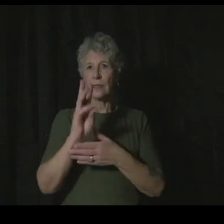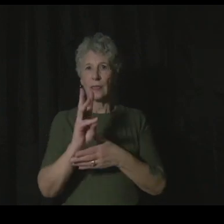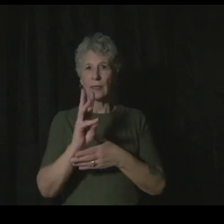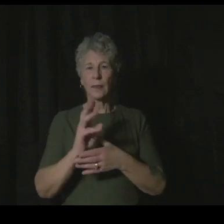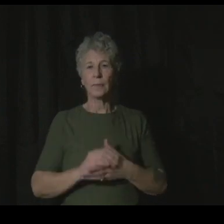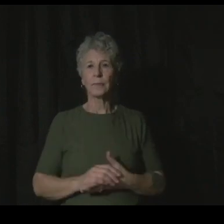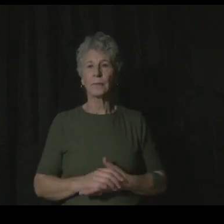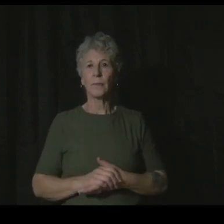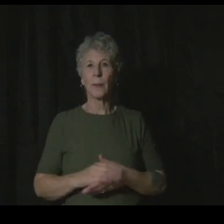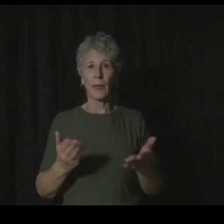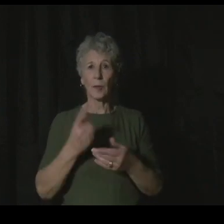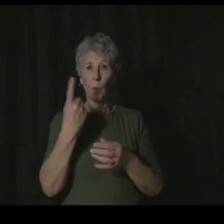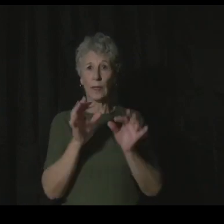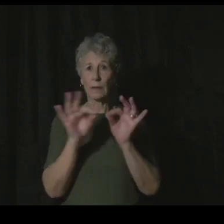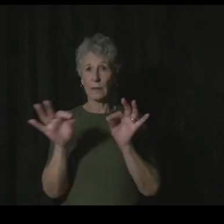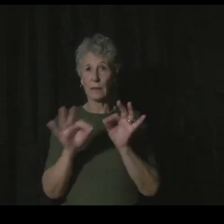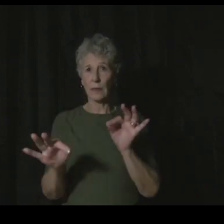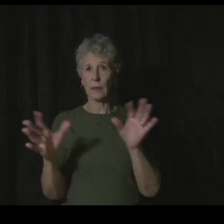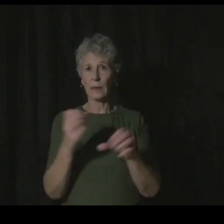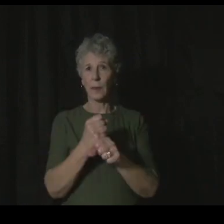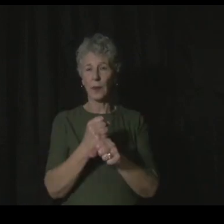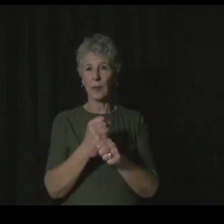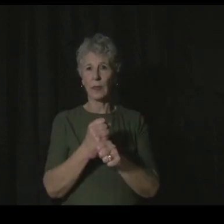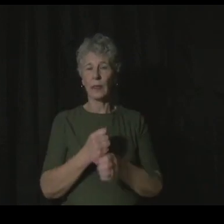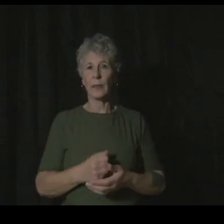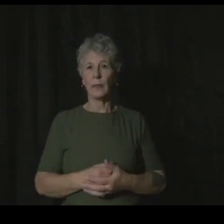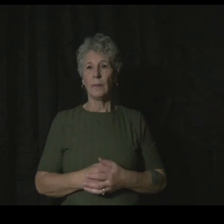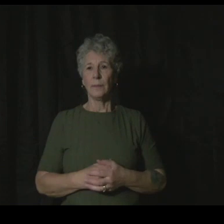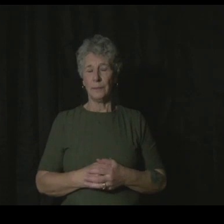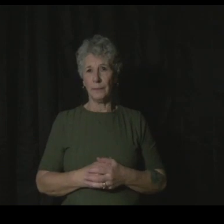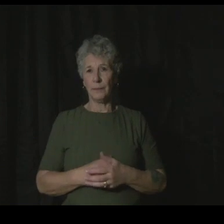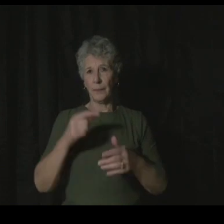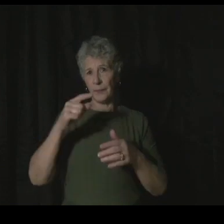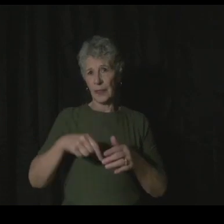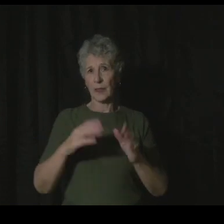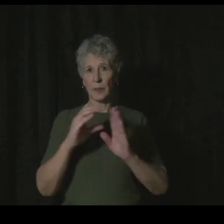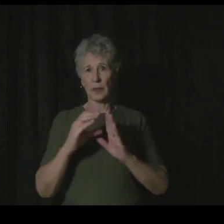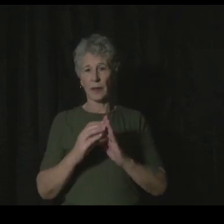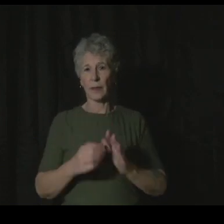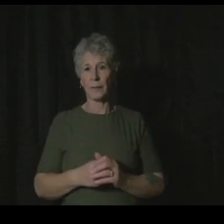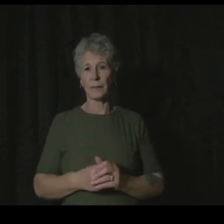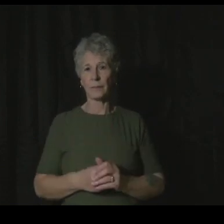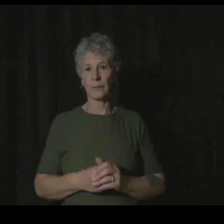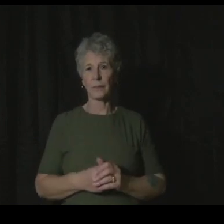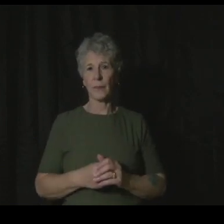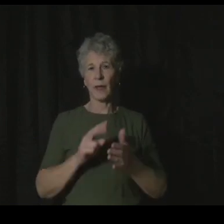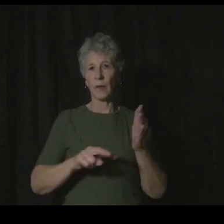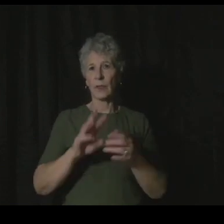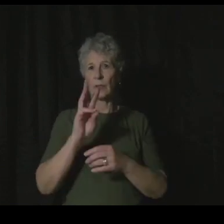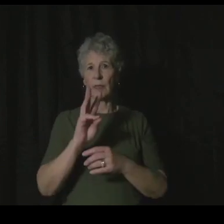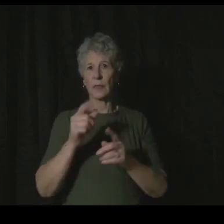Here is a one-sentence summary of what I'm going to be saying in this paragraph, verses 6 through